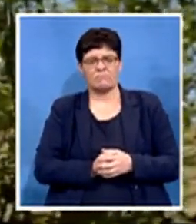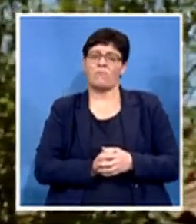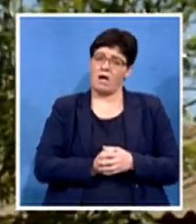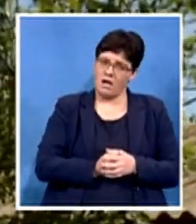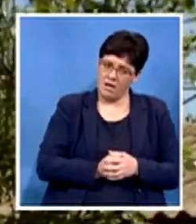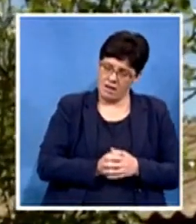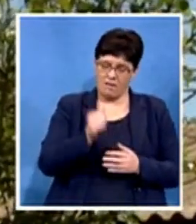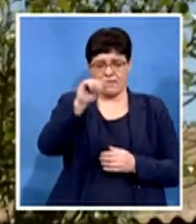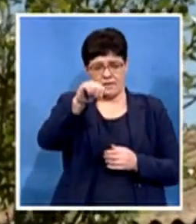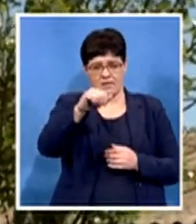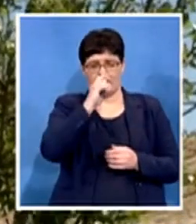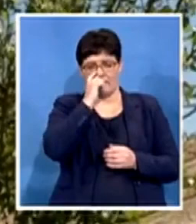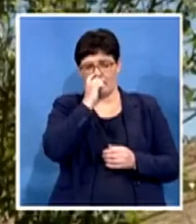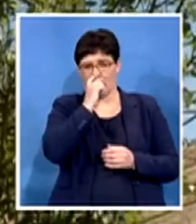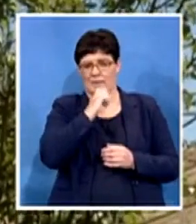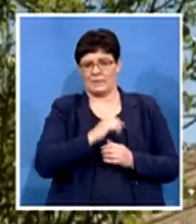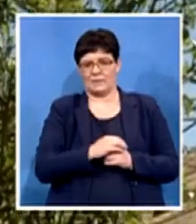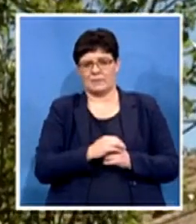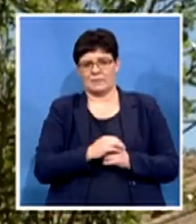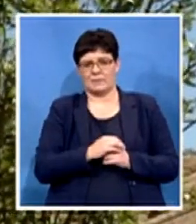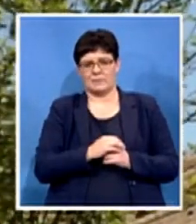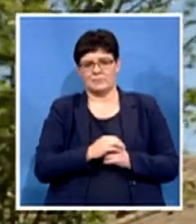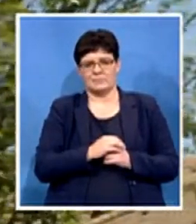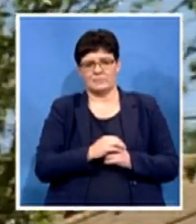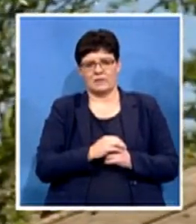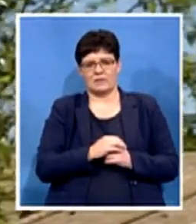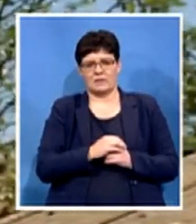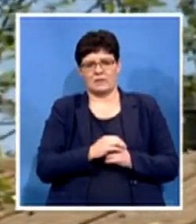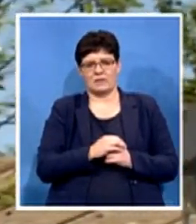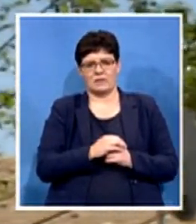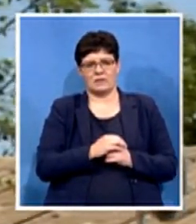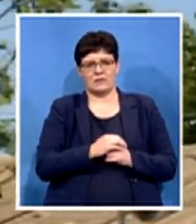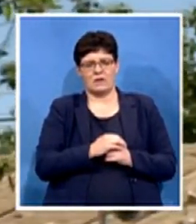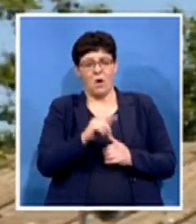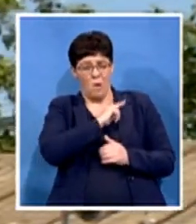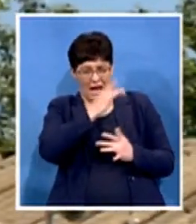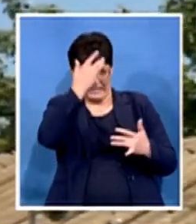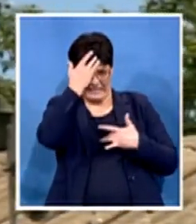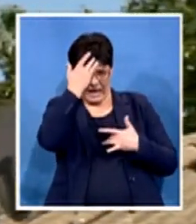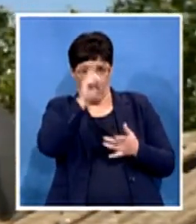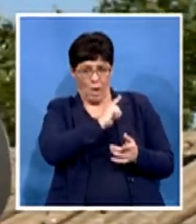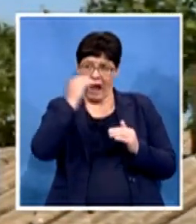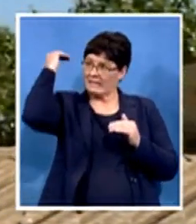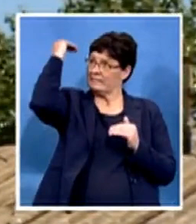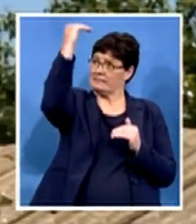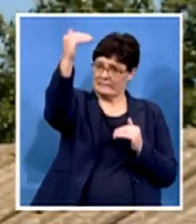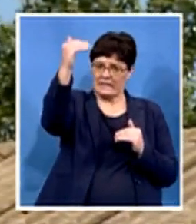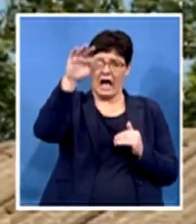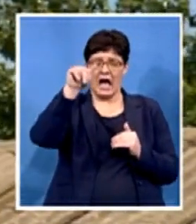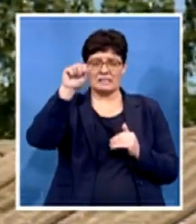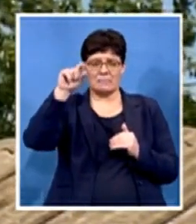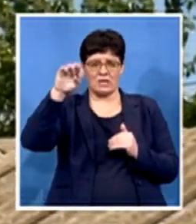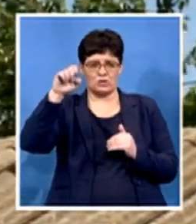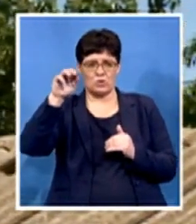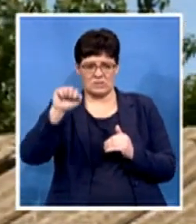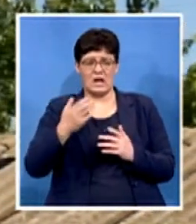What's along? Do you get sick because of asbestos? I don't know not car. The chest I am not. I'm